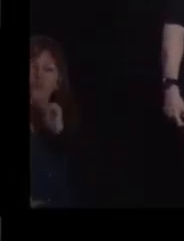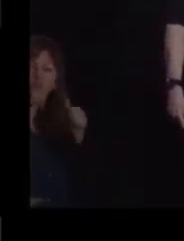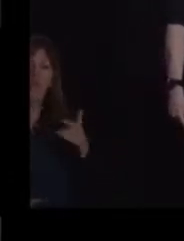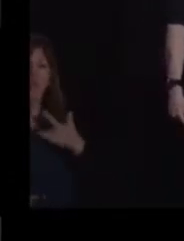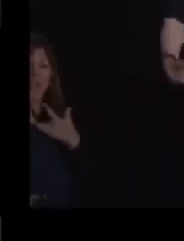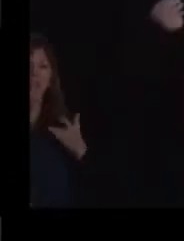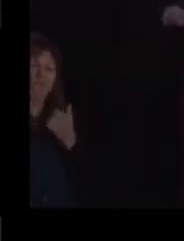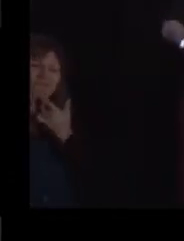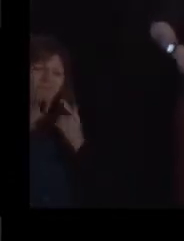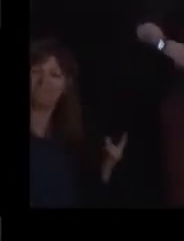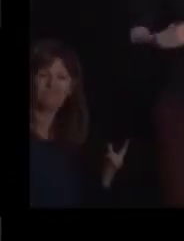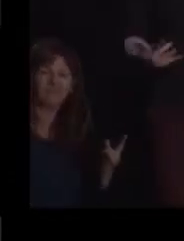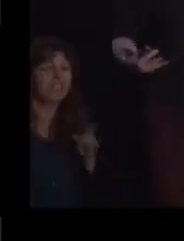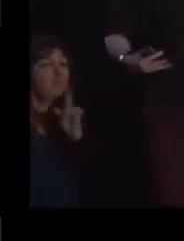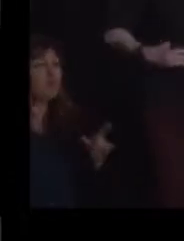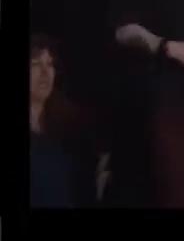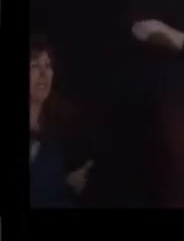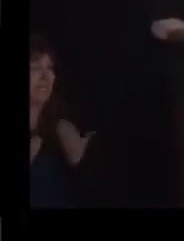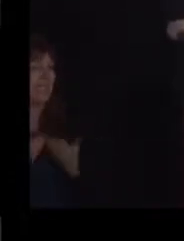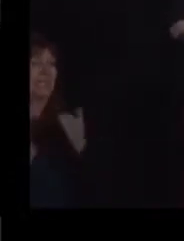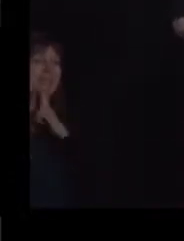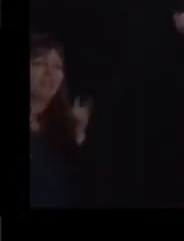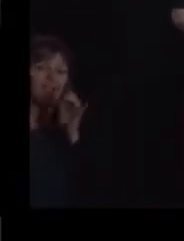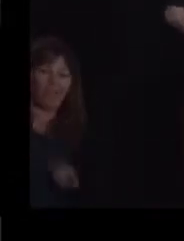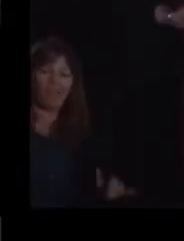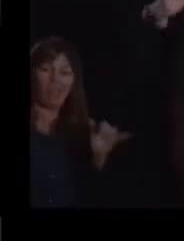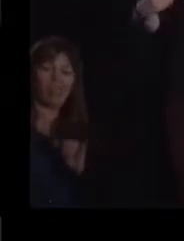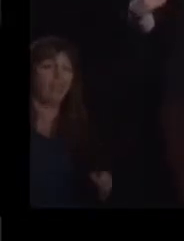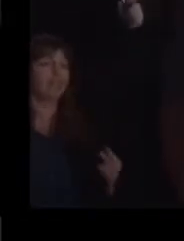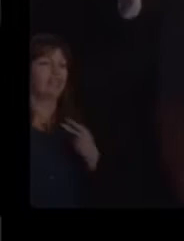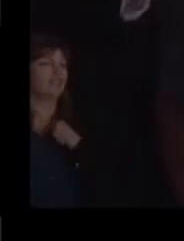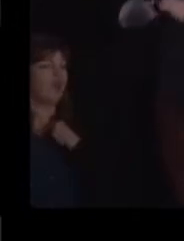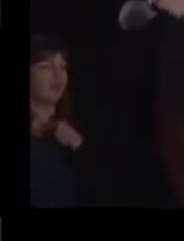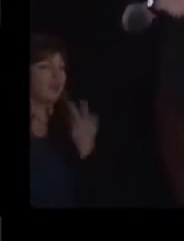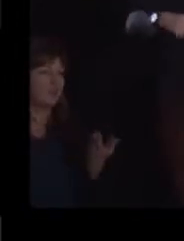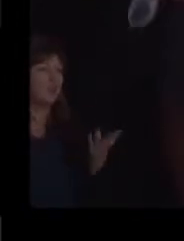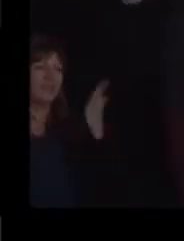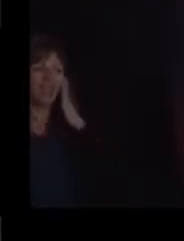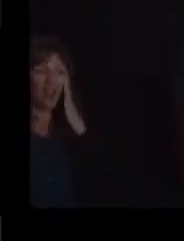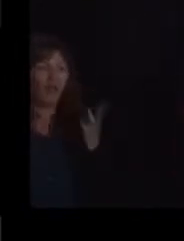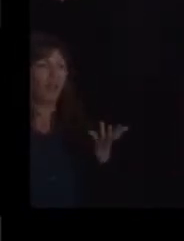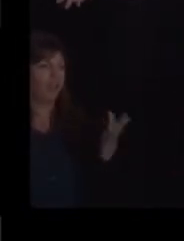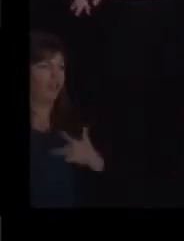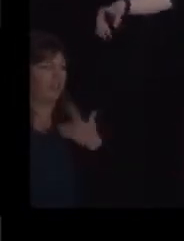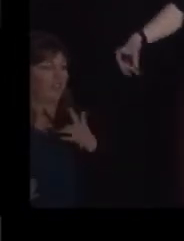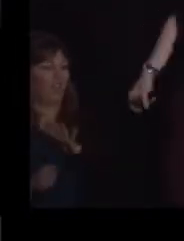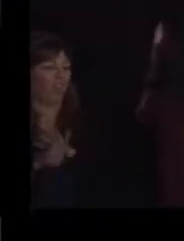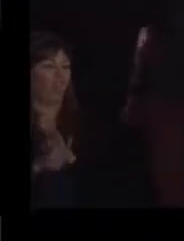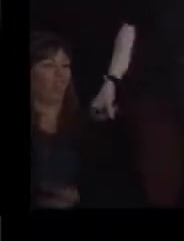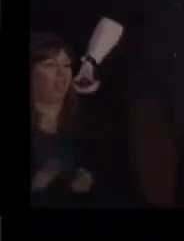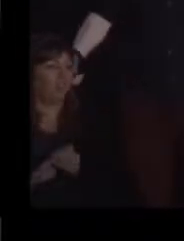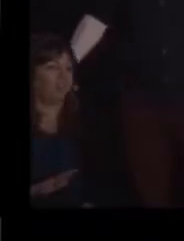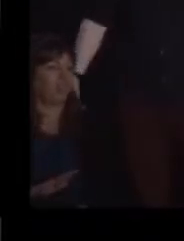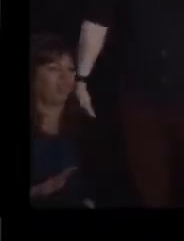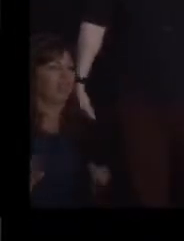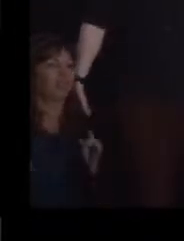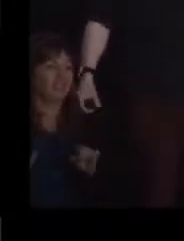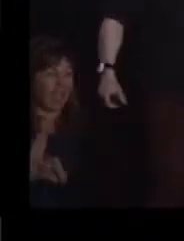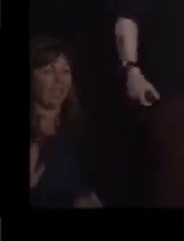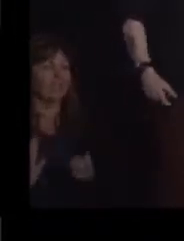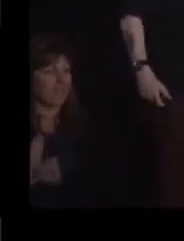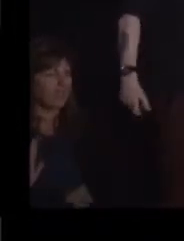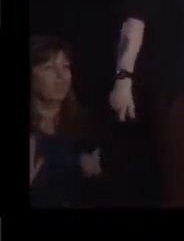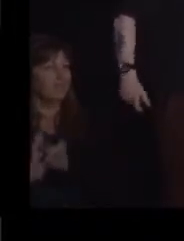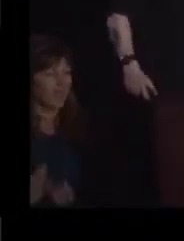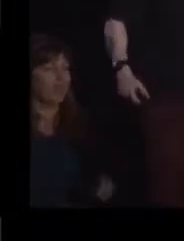working out for you, it's really easy just to get stuck in a rut and moan and just let it grind you down, and then you grind other people down, and then you're just